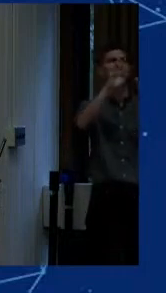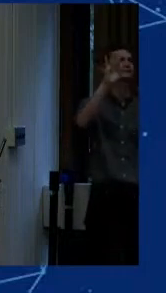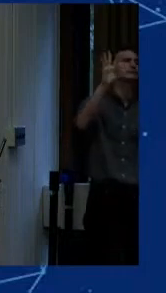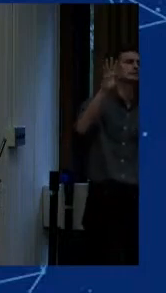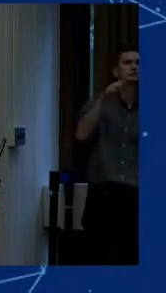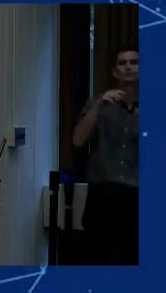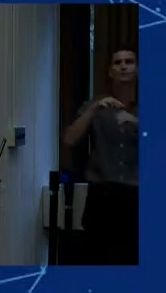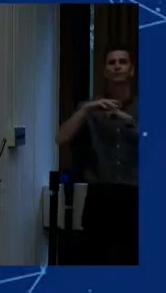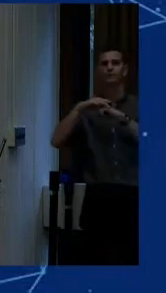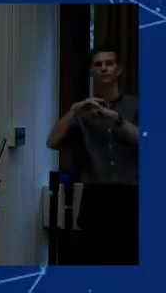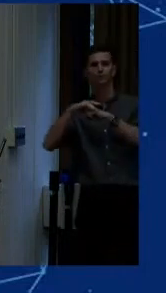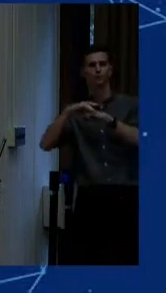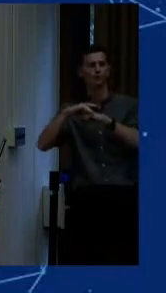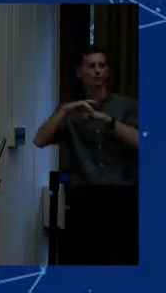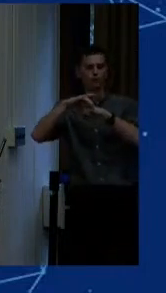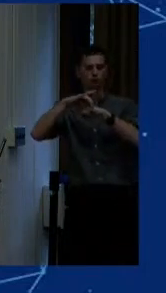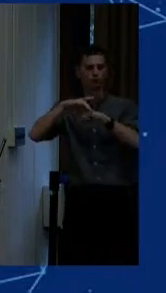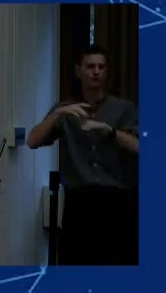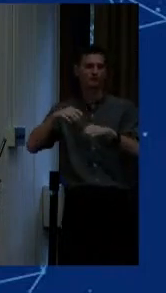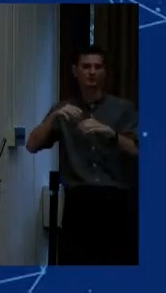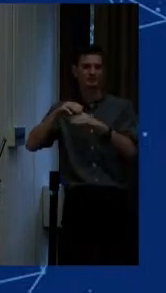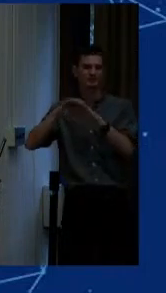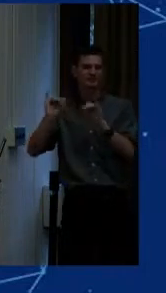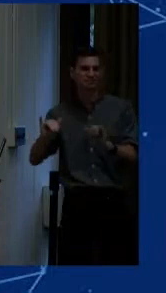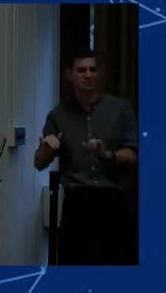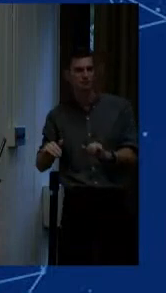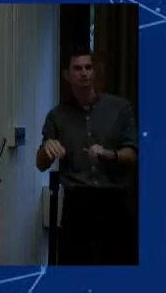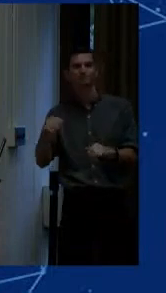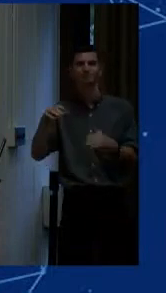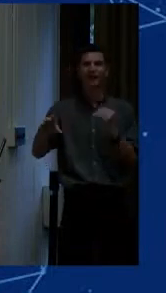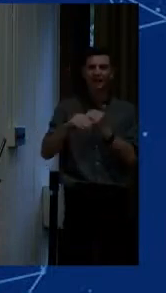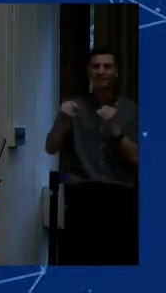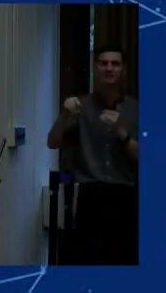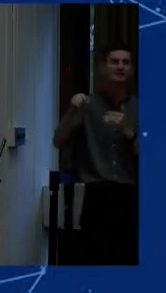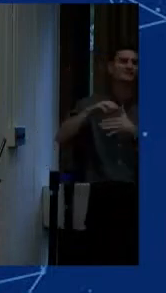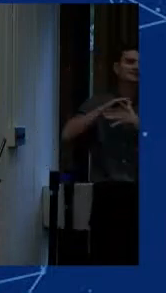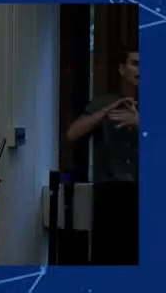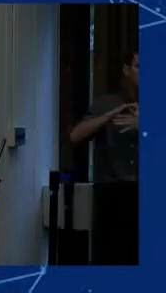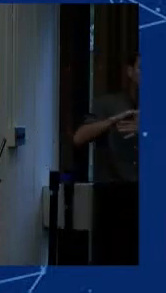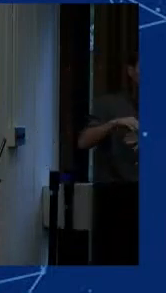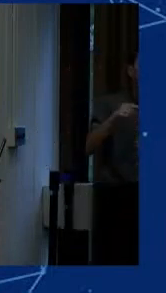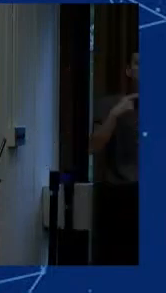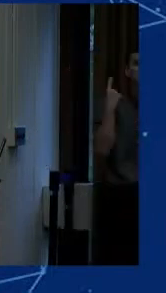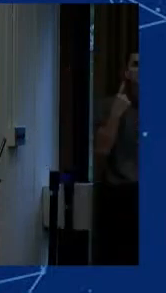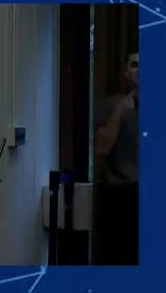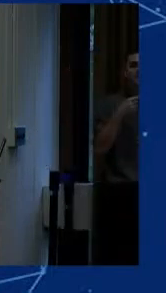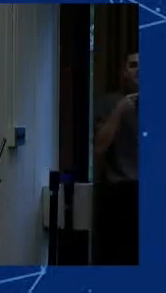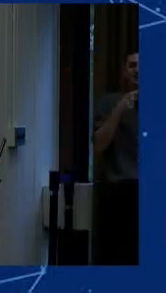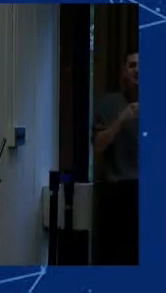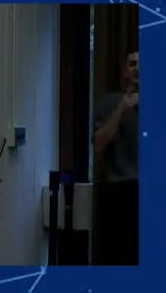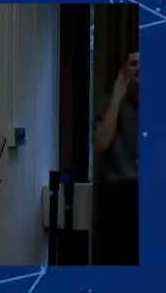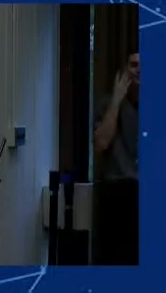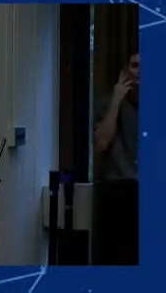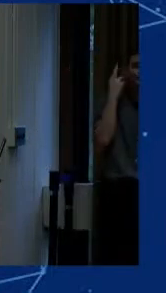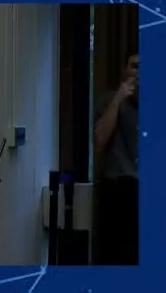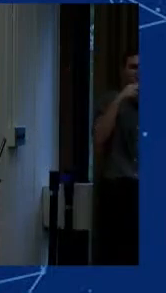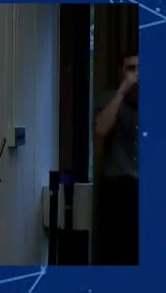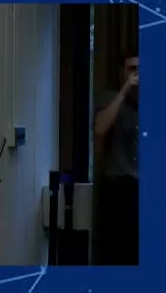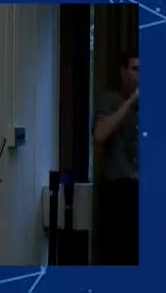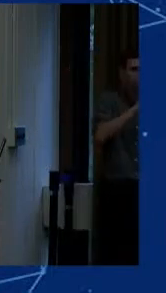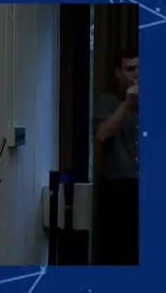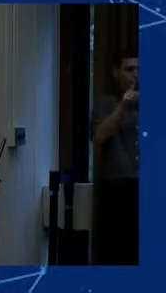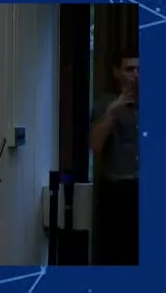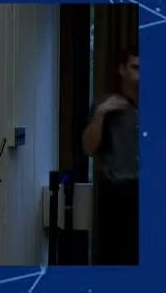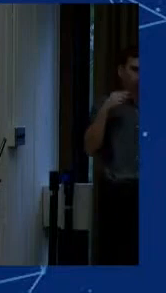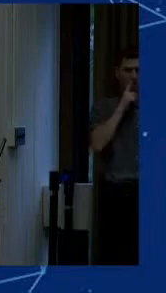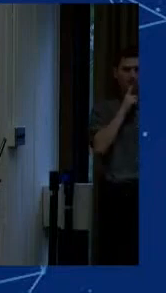adding in this context is going to be a skill that they're going to have to think about, because we're not just going to Google it, accept